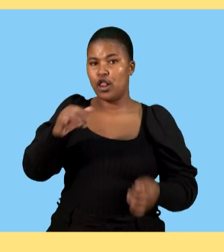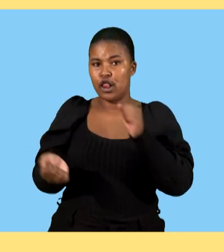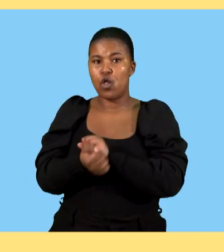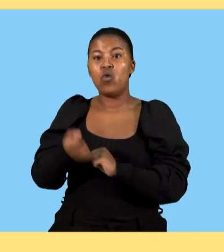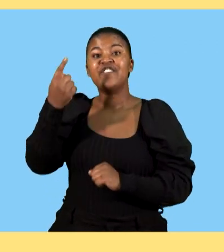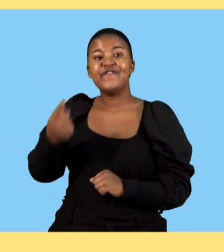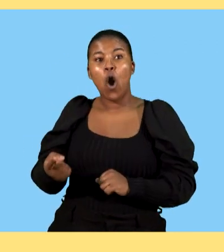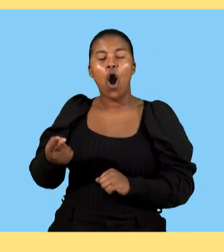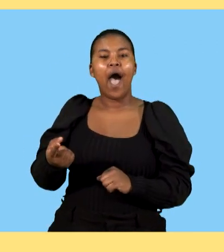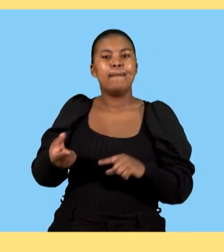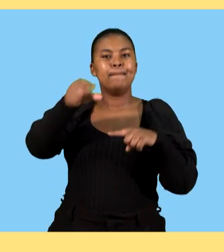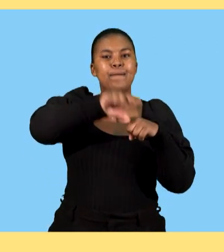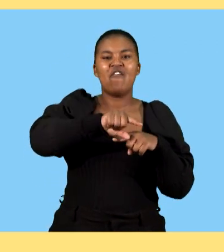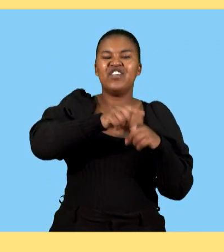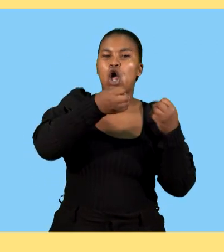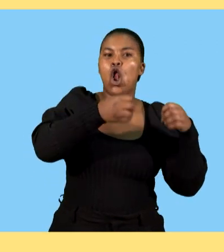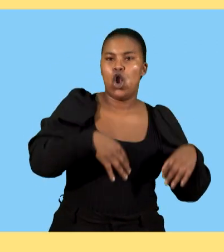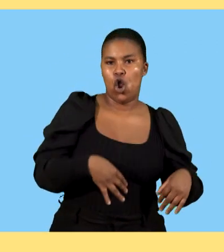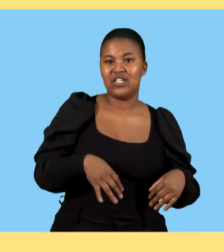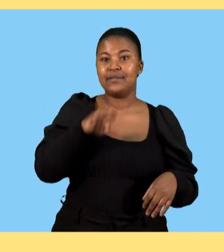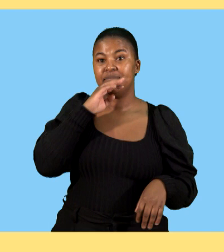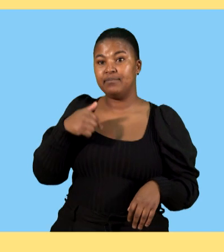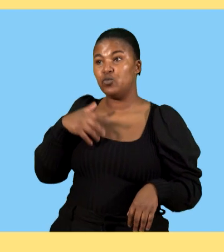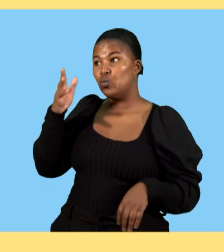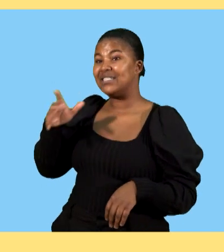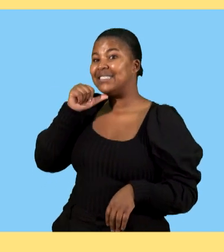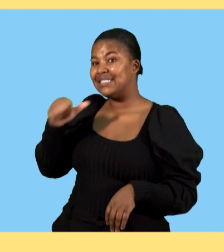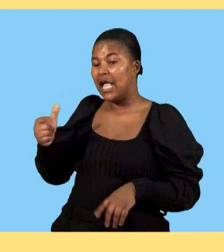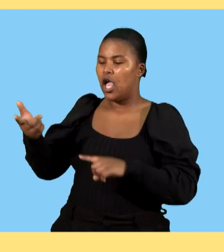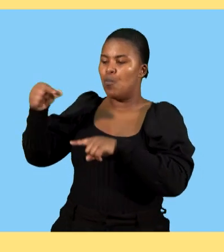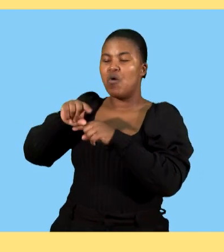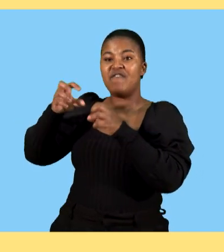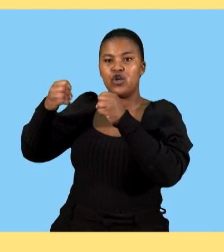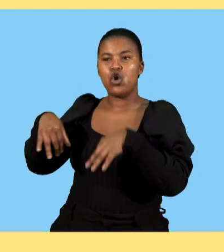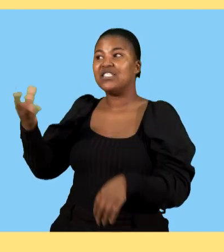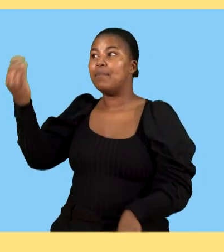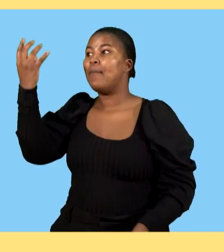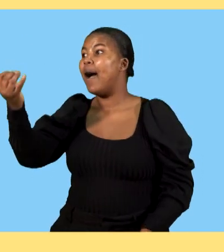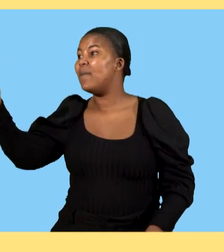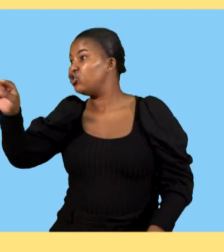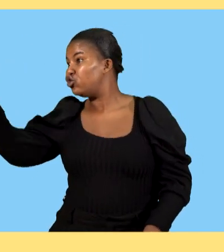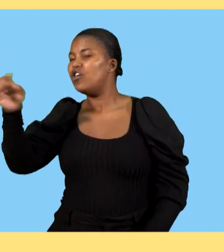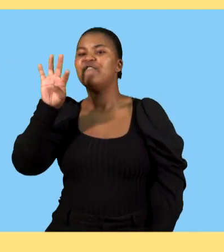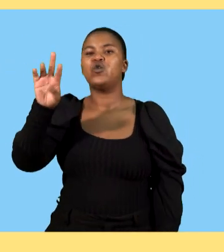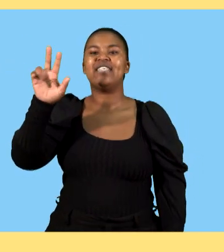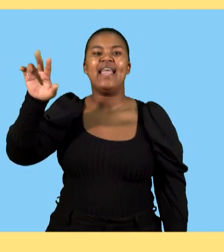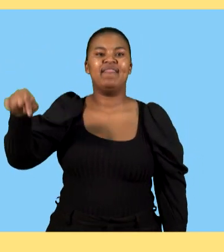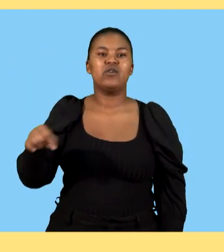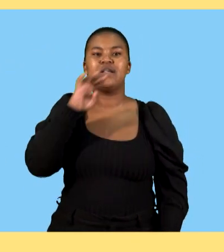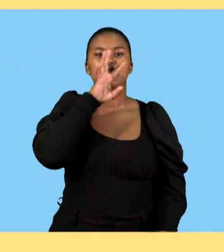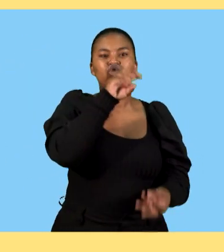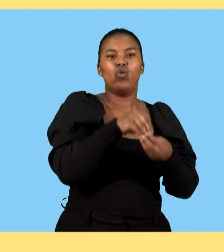loss. So I'll come to the credit side, then say profit and loss, and I will get my 48,000, which is the total of these two